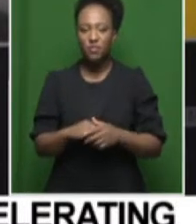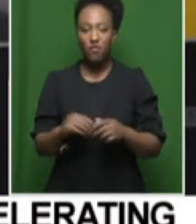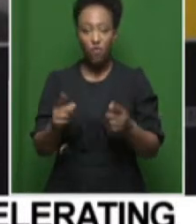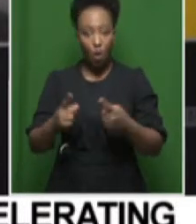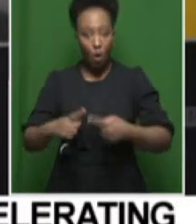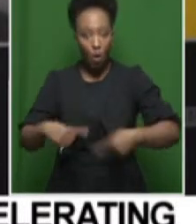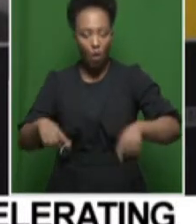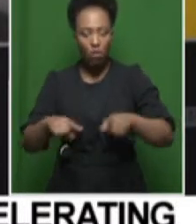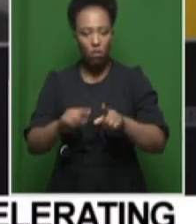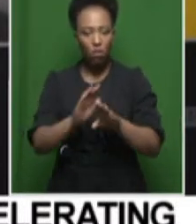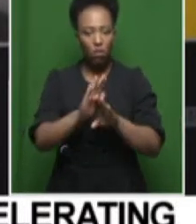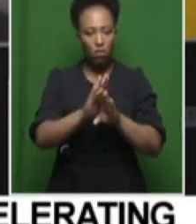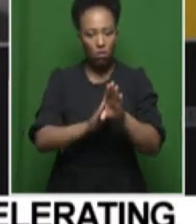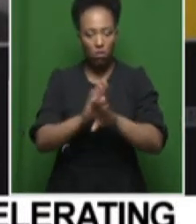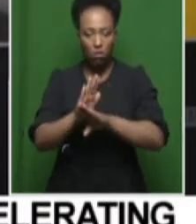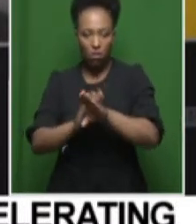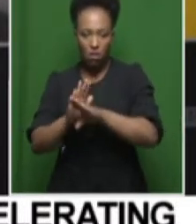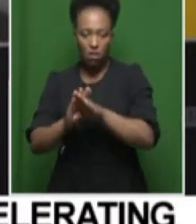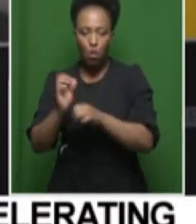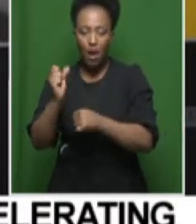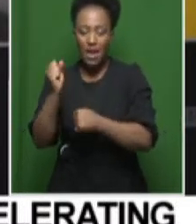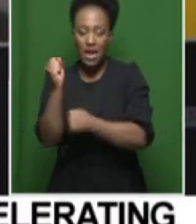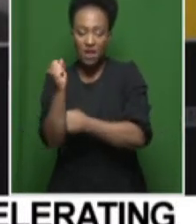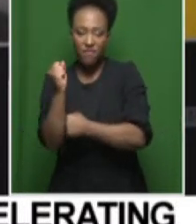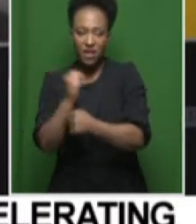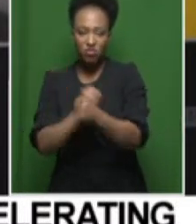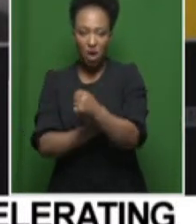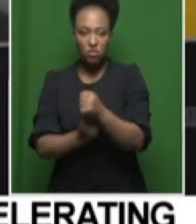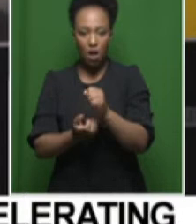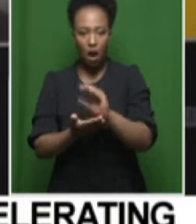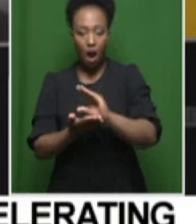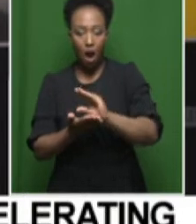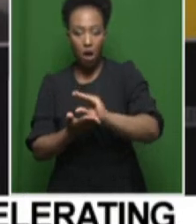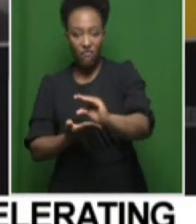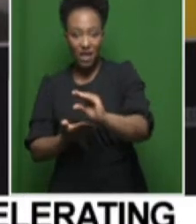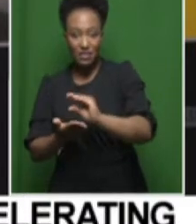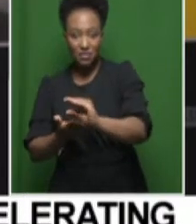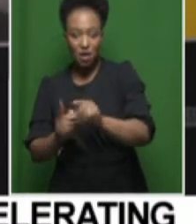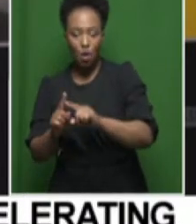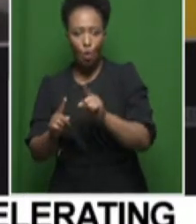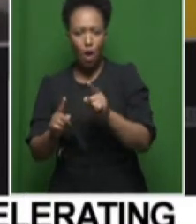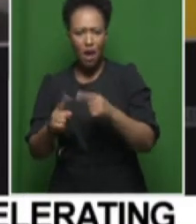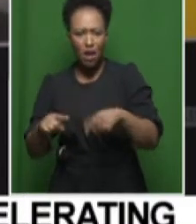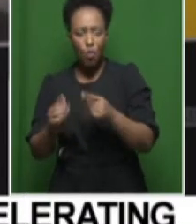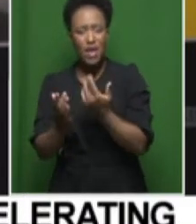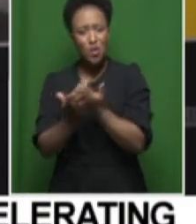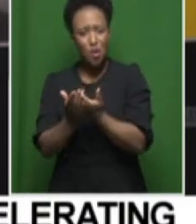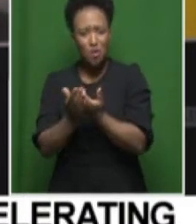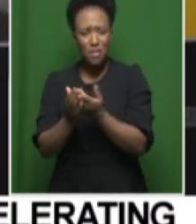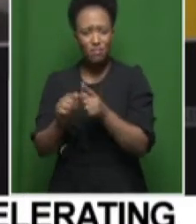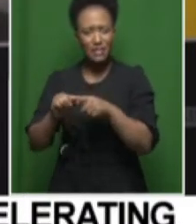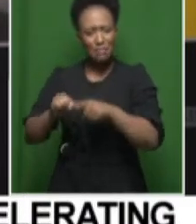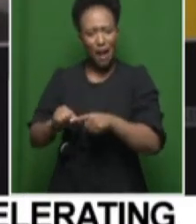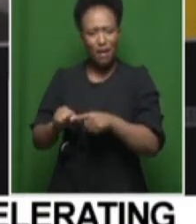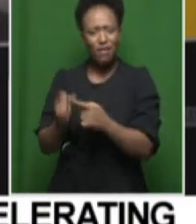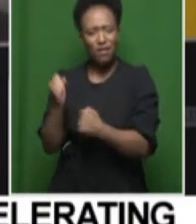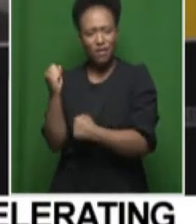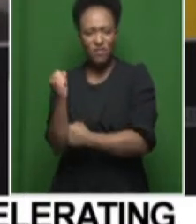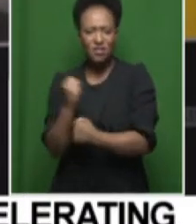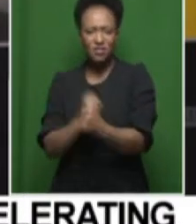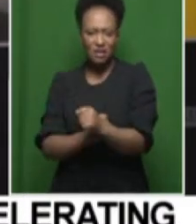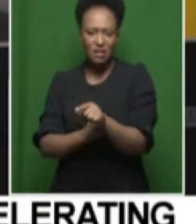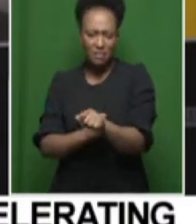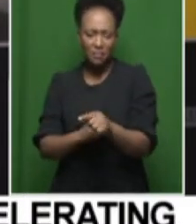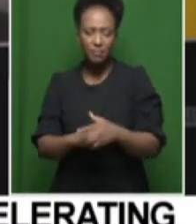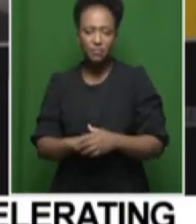will accelerate infrastructure investment, which is a backbone of a thriving economy. The National Treasury